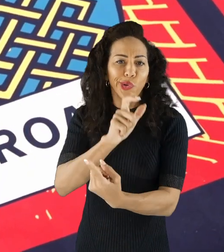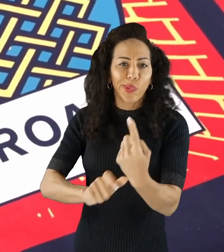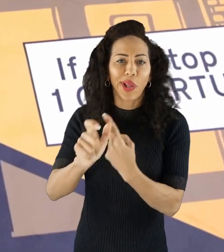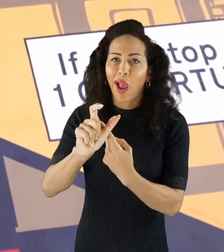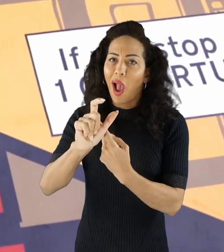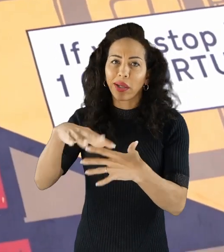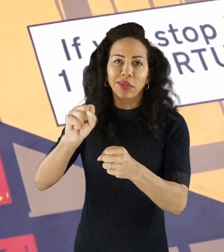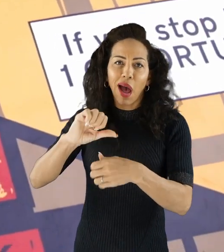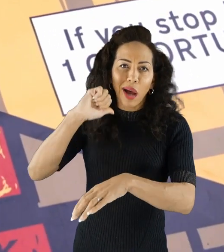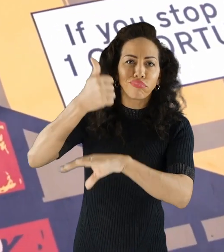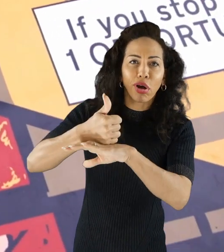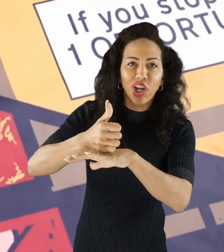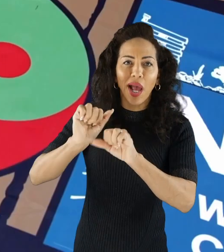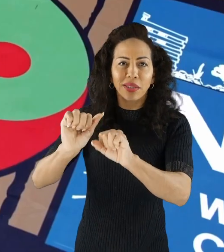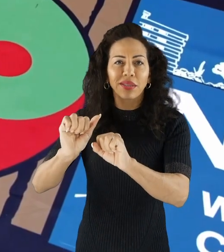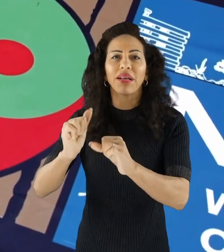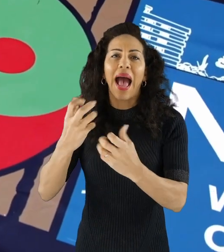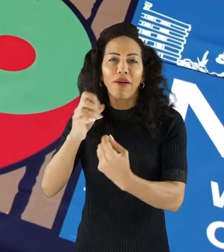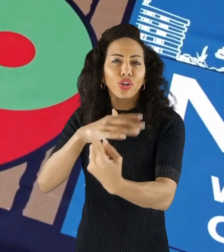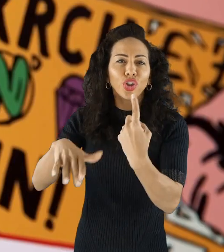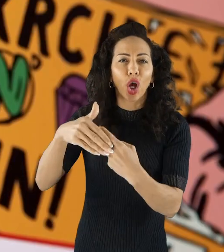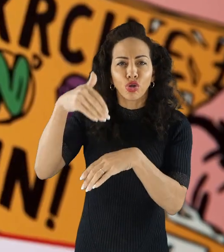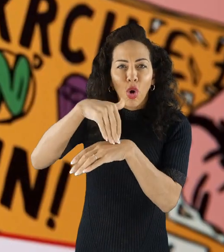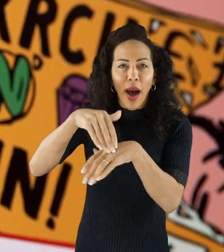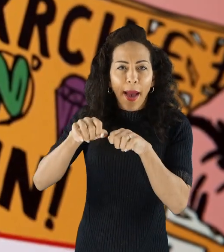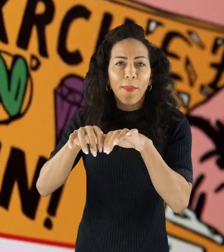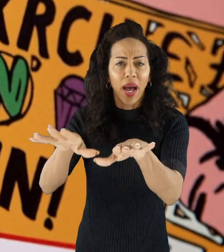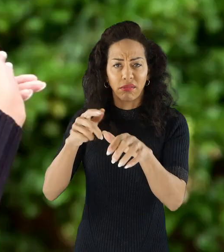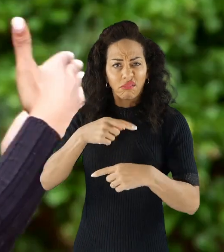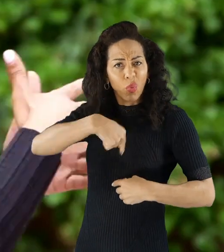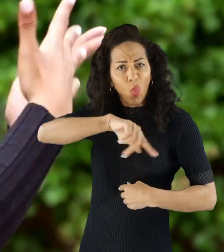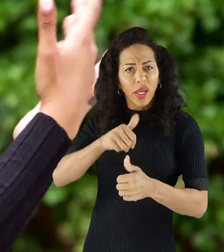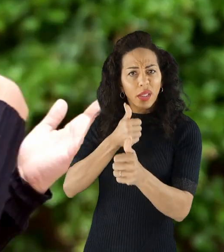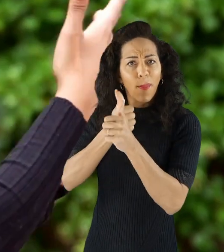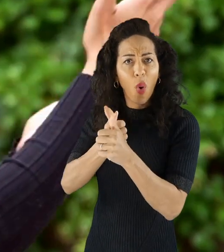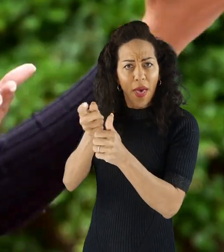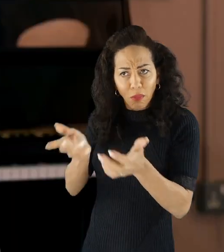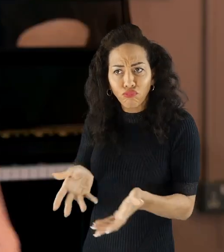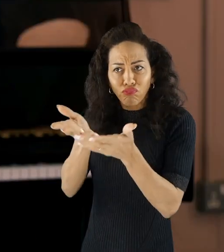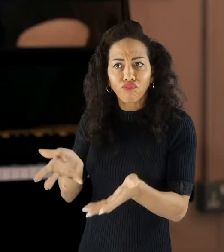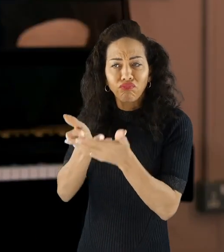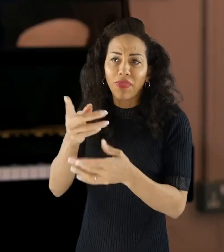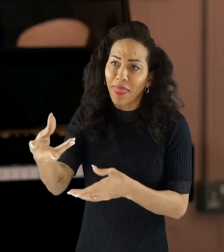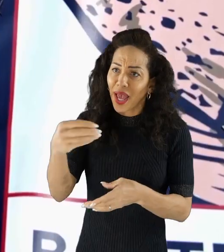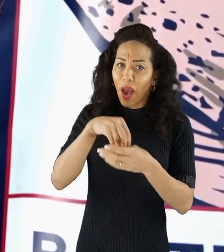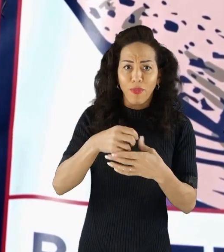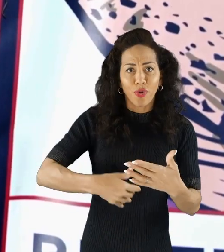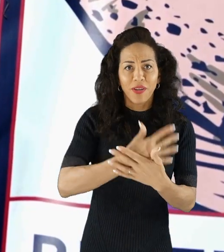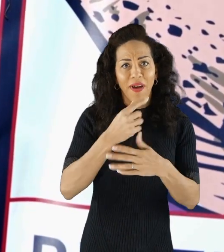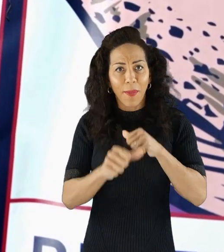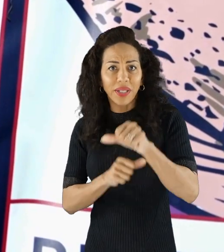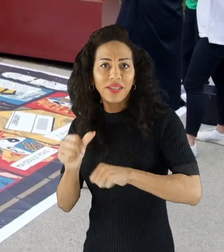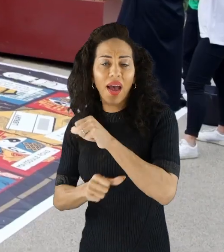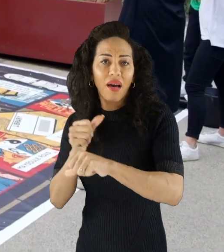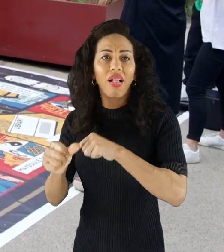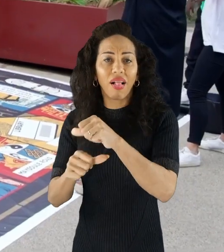start up projects that have a social impact. And we support them to do that. And they come through a development cycle here with